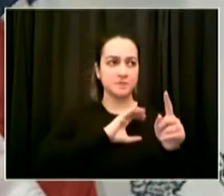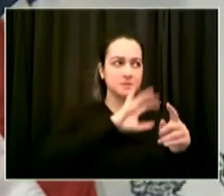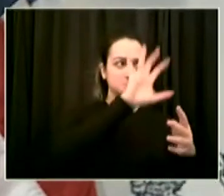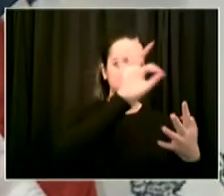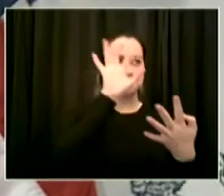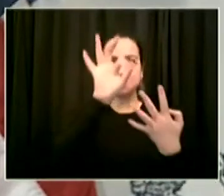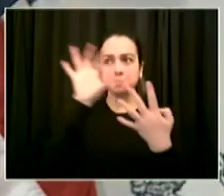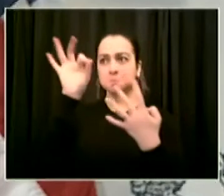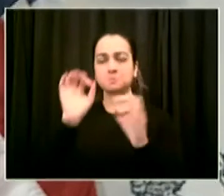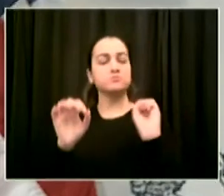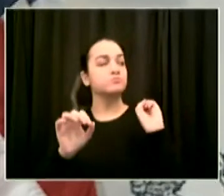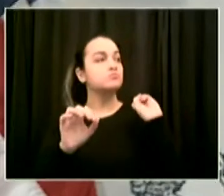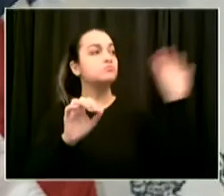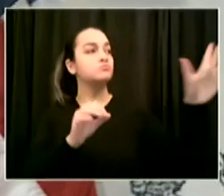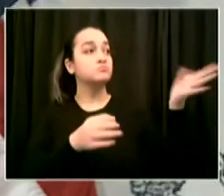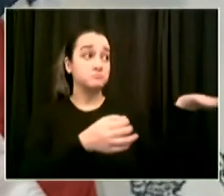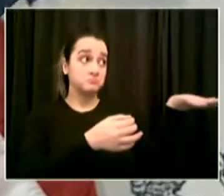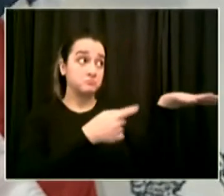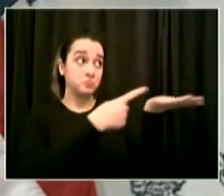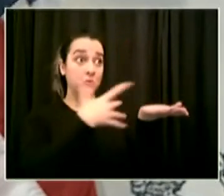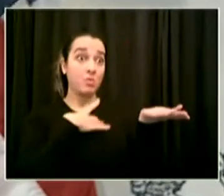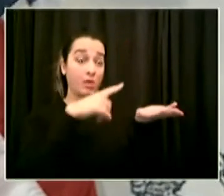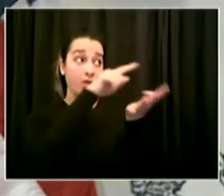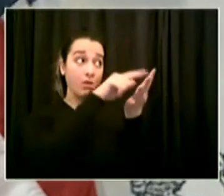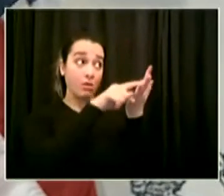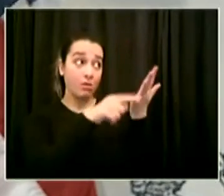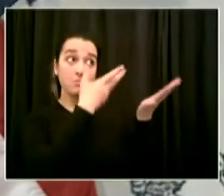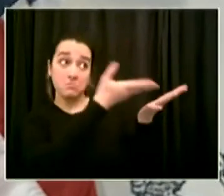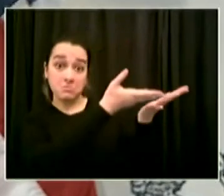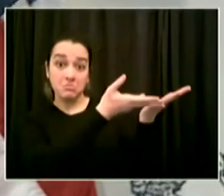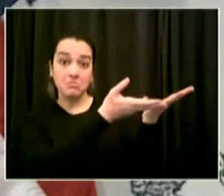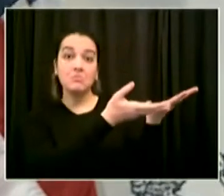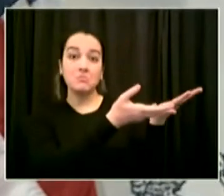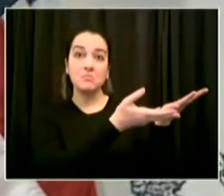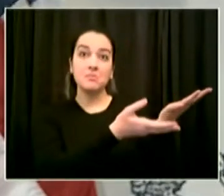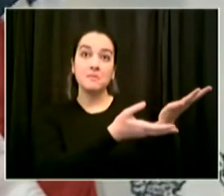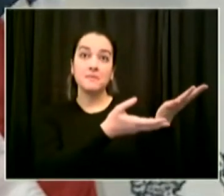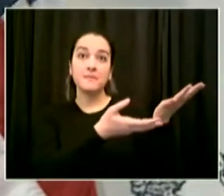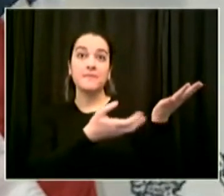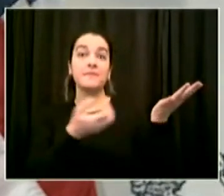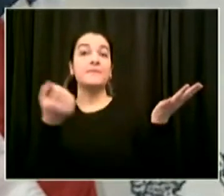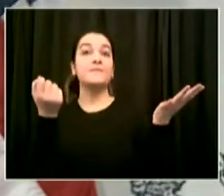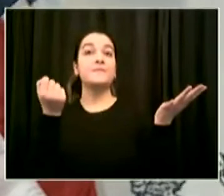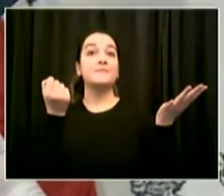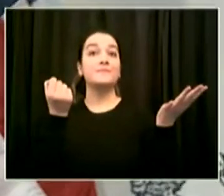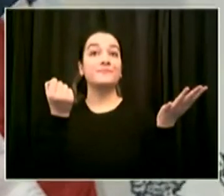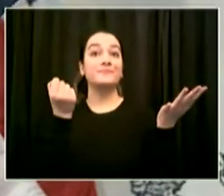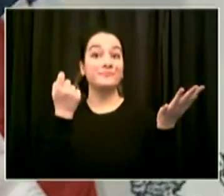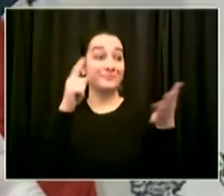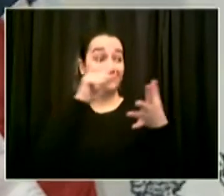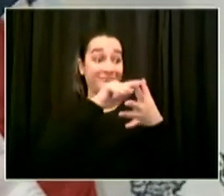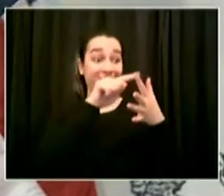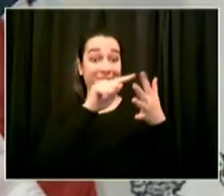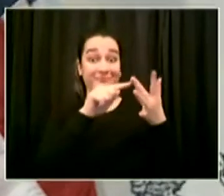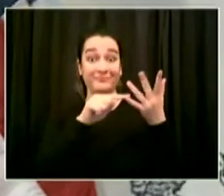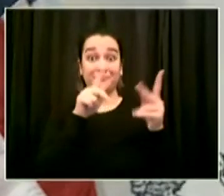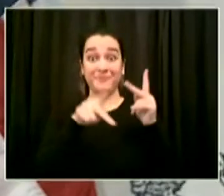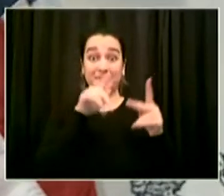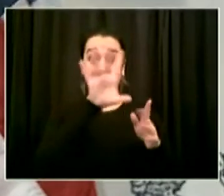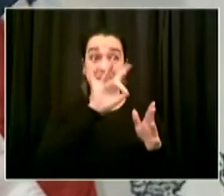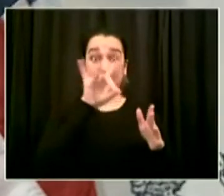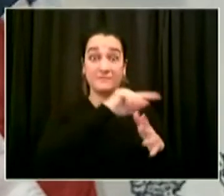said, like a mini mayor for that community. We want to see a diverse range of nominees. The council